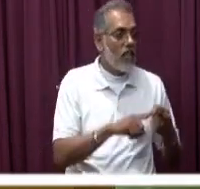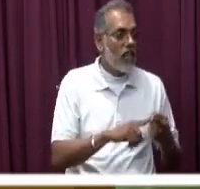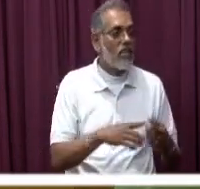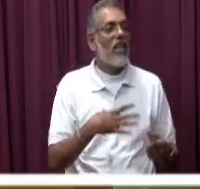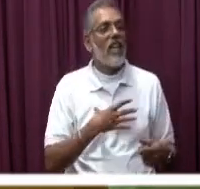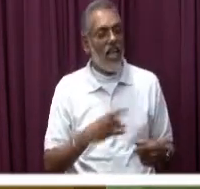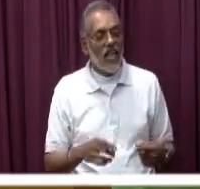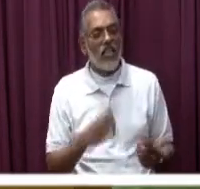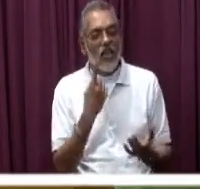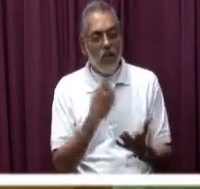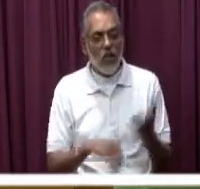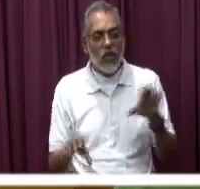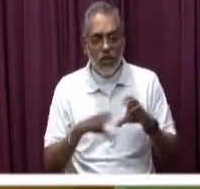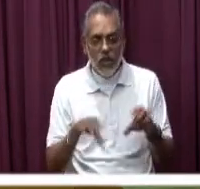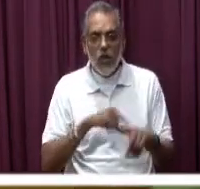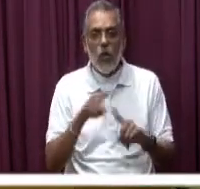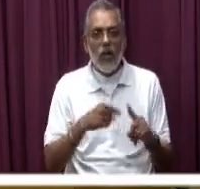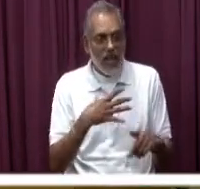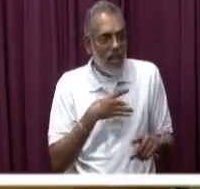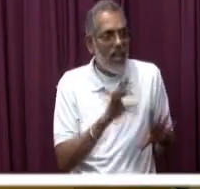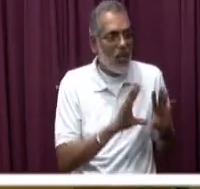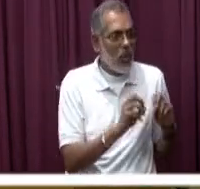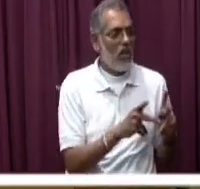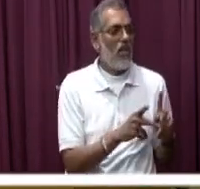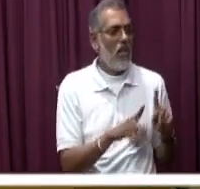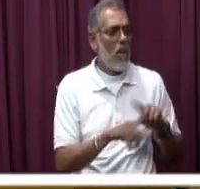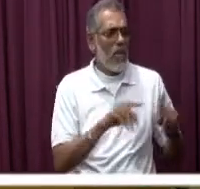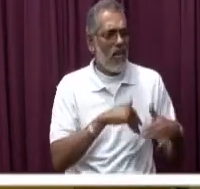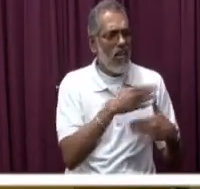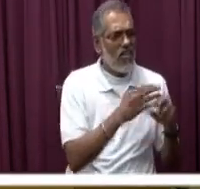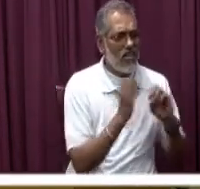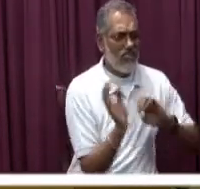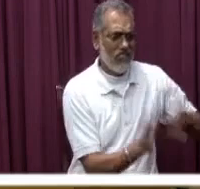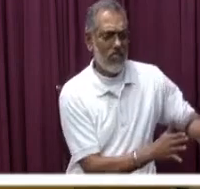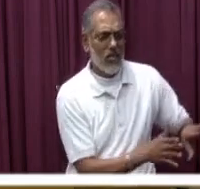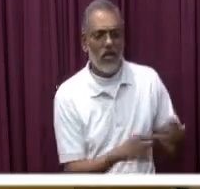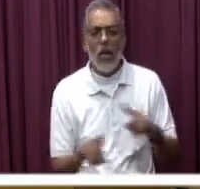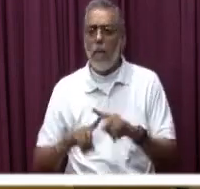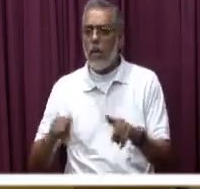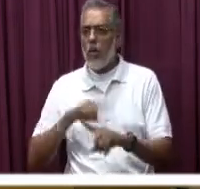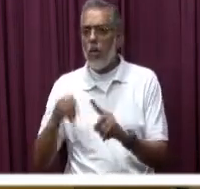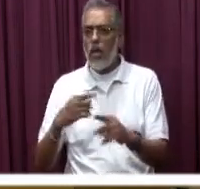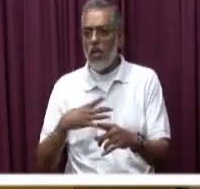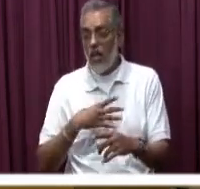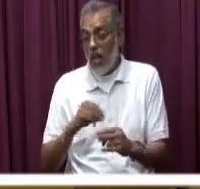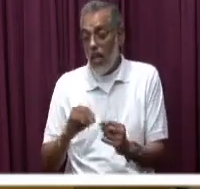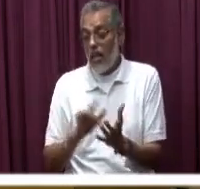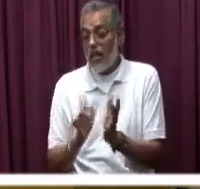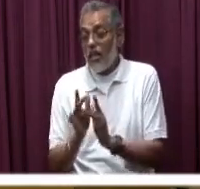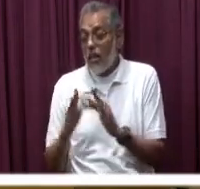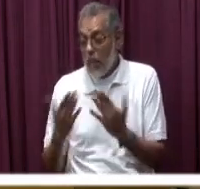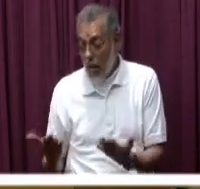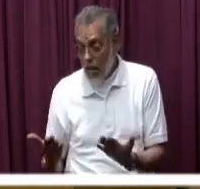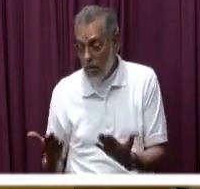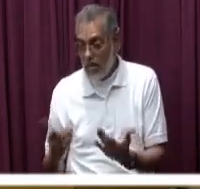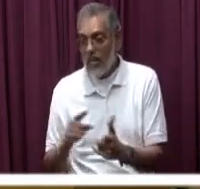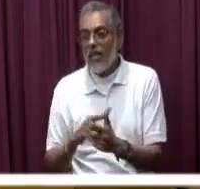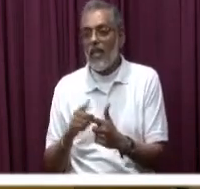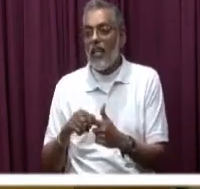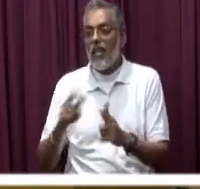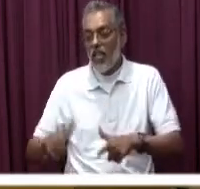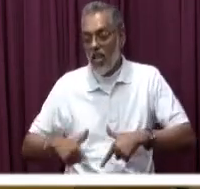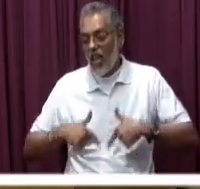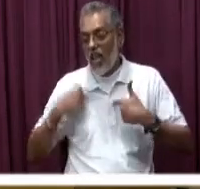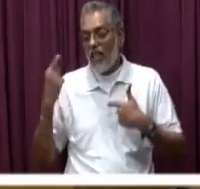they don't like, they unlike you. But when you're liked in the book of eternal life, you're liked for life, for death, and